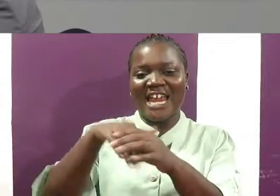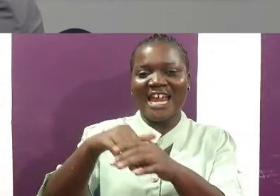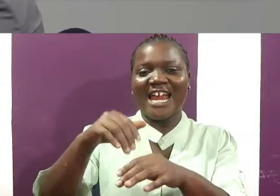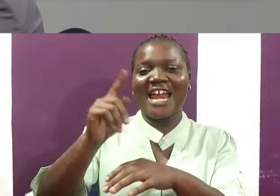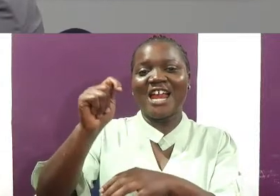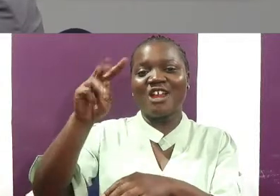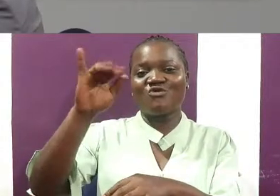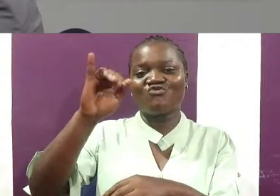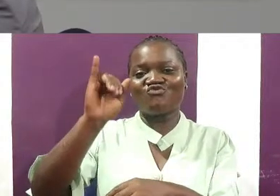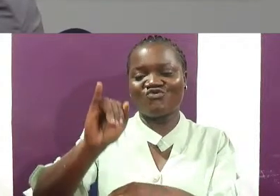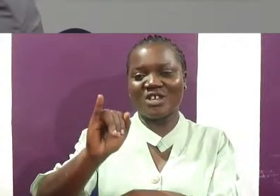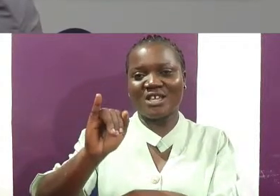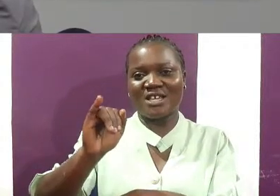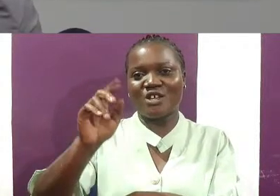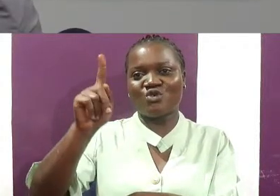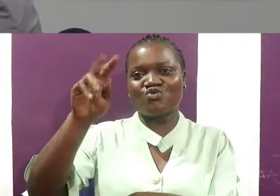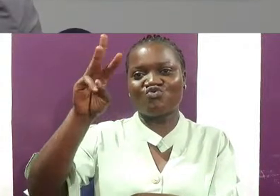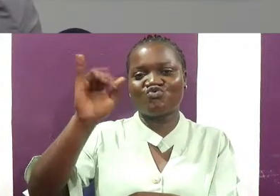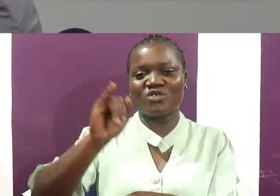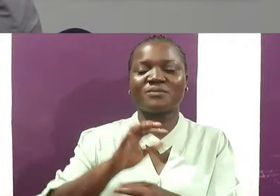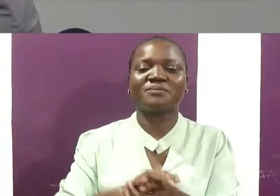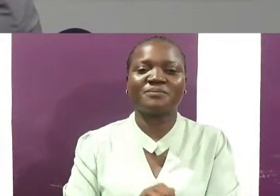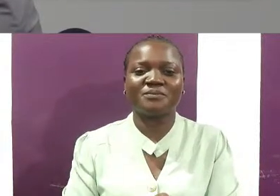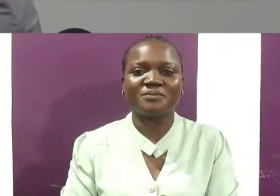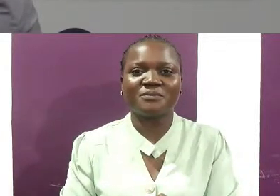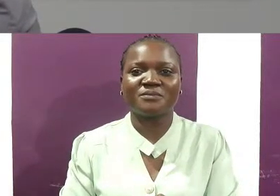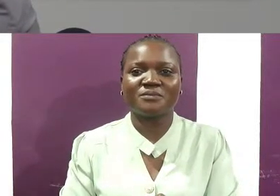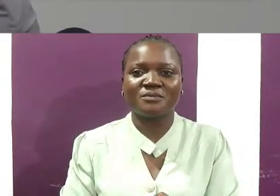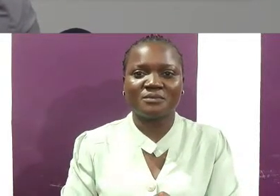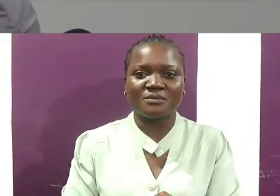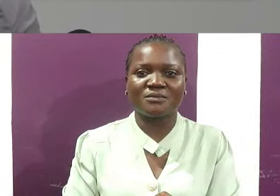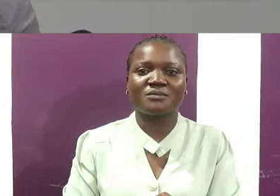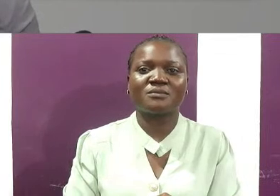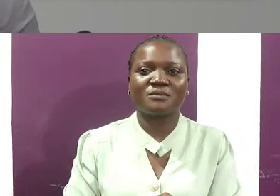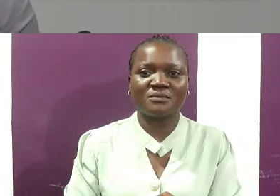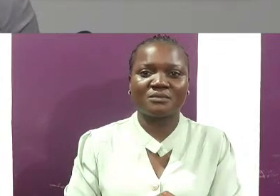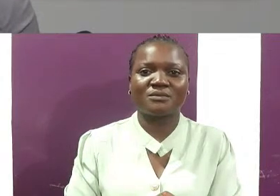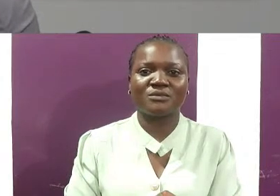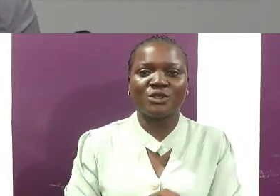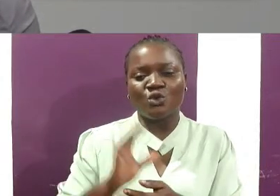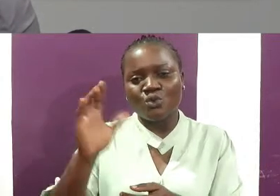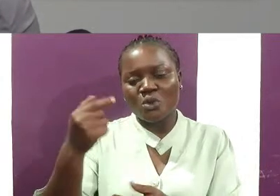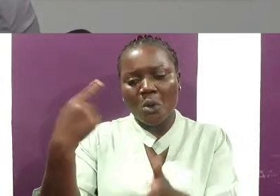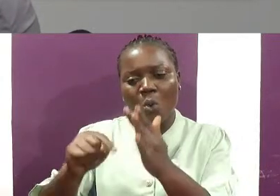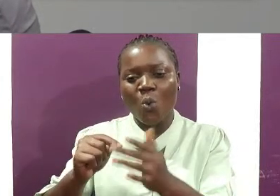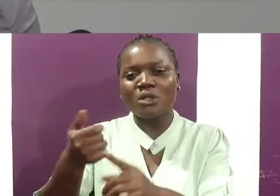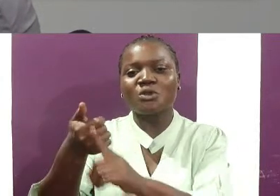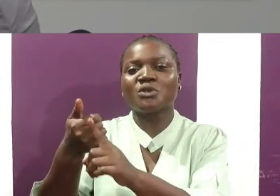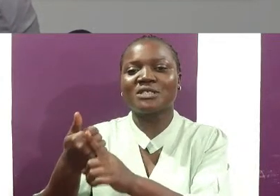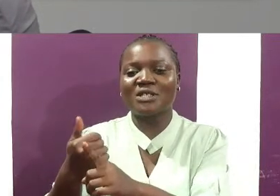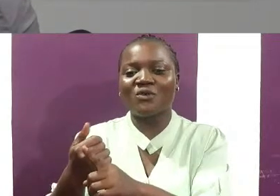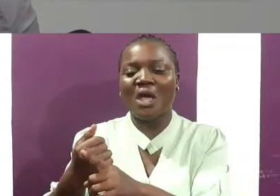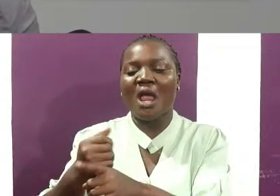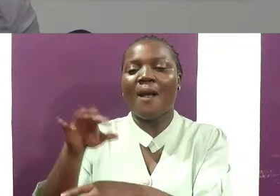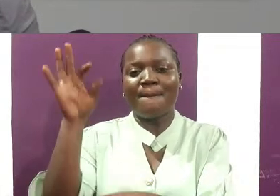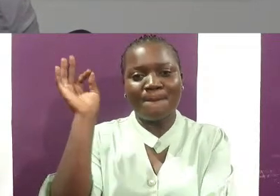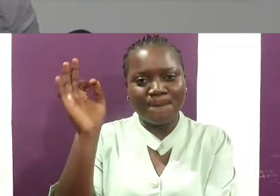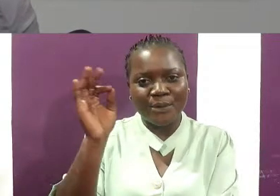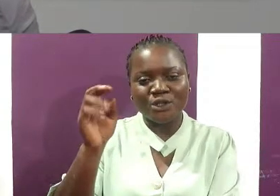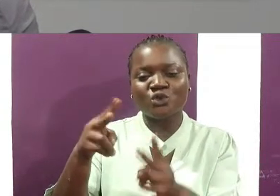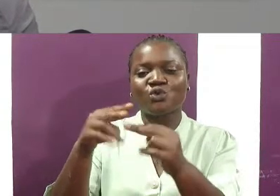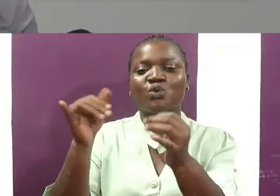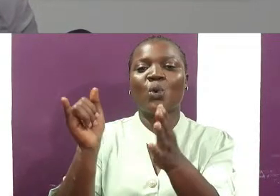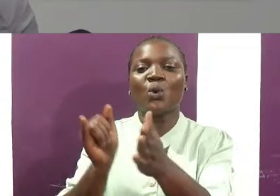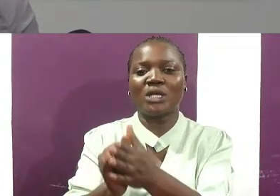my place. You were taking what I preached, and you were giving other people the opportunity to understand it. I can't speak